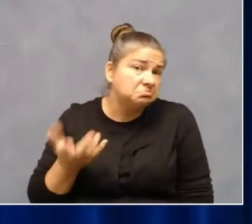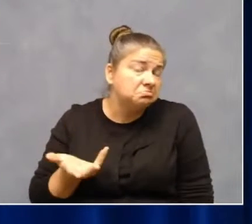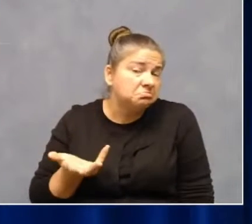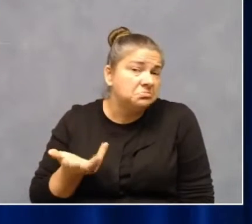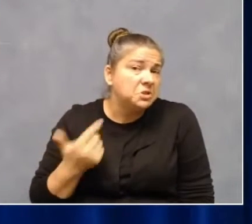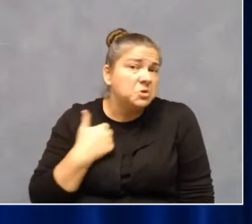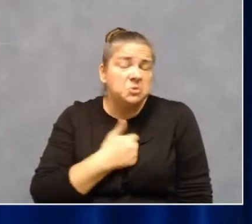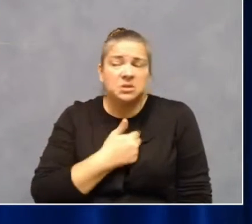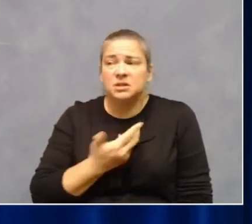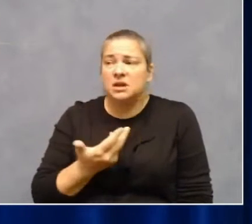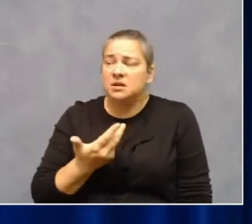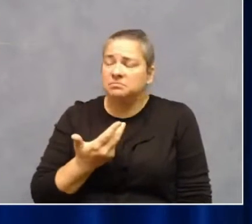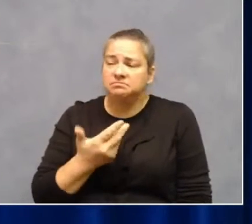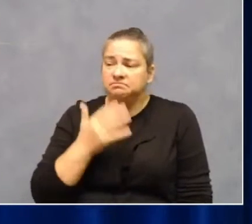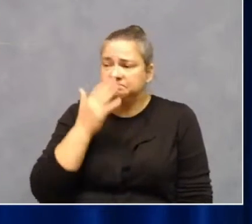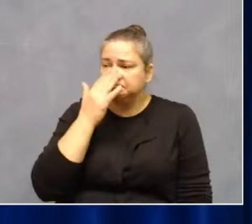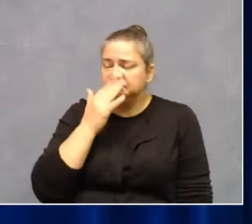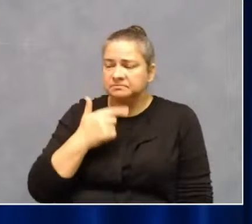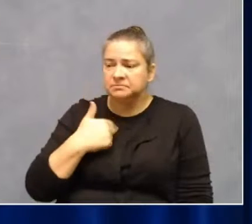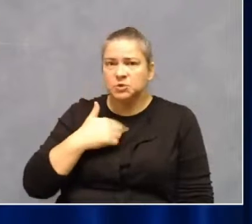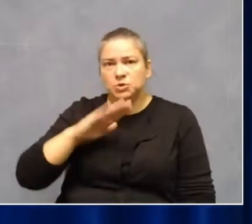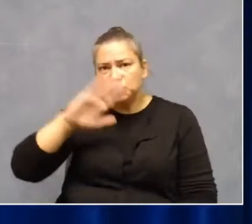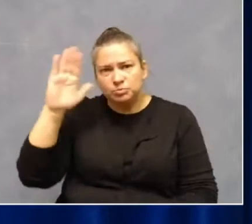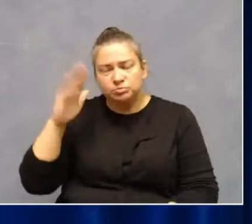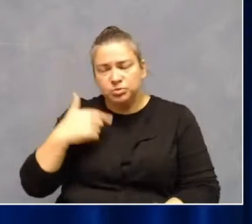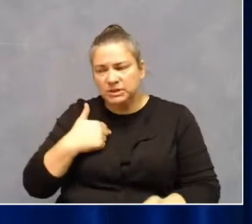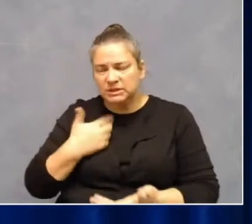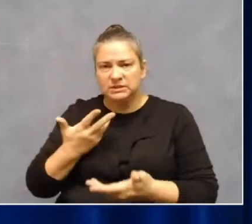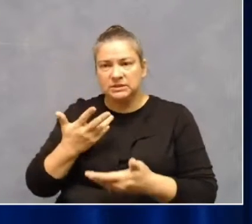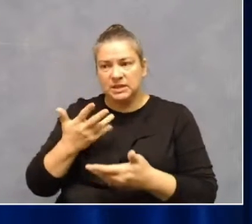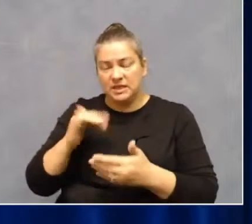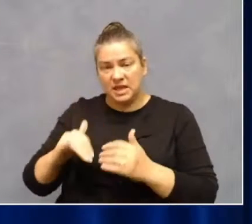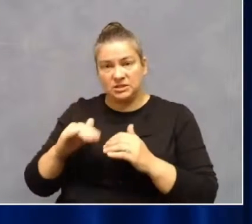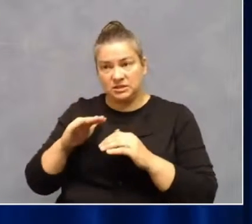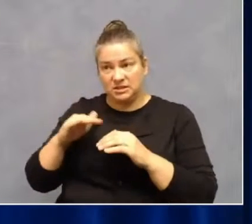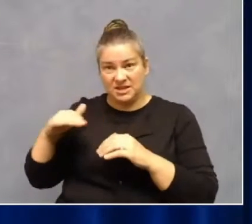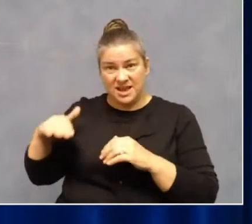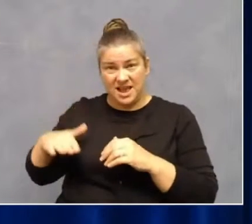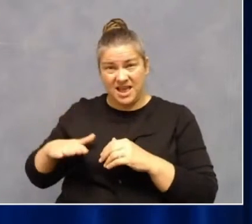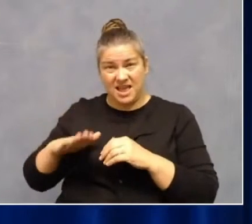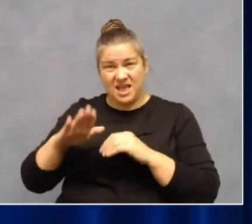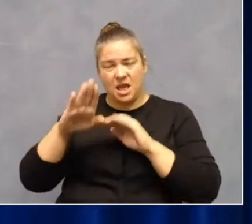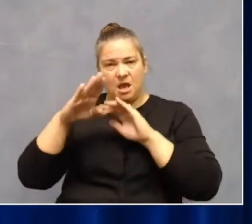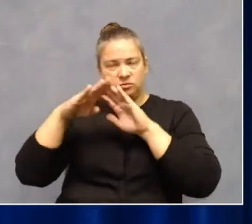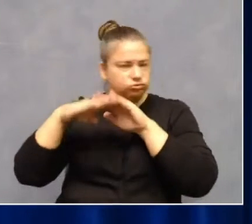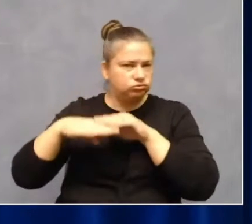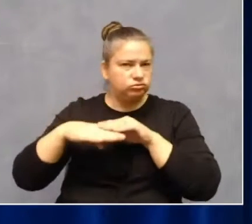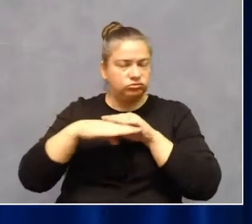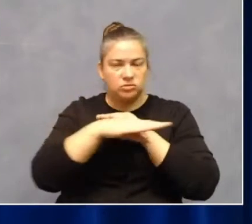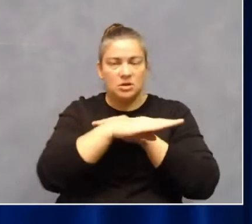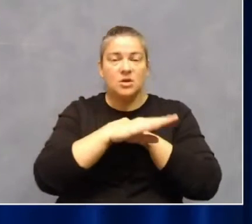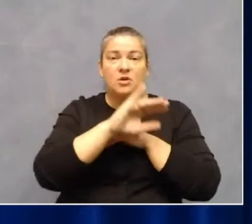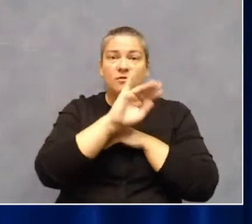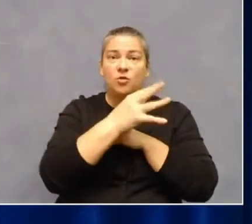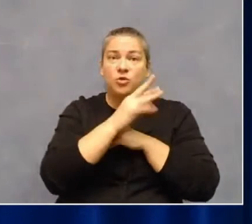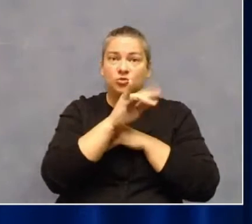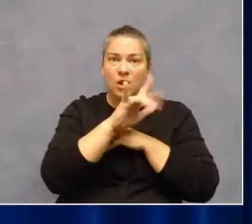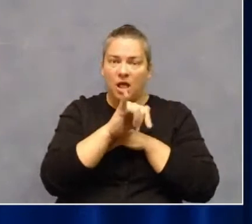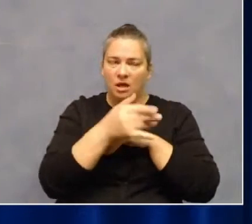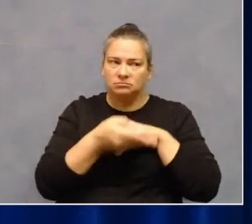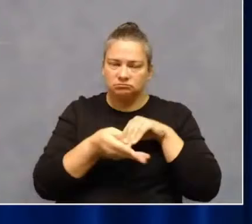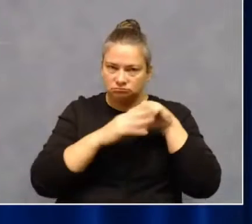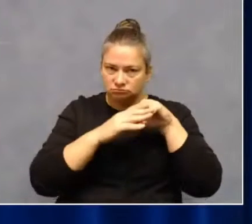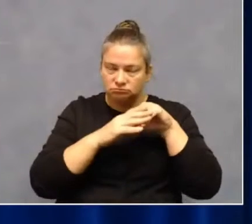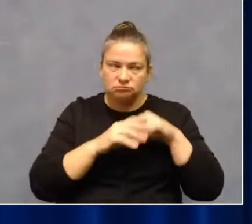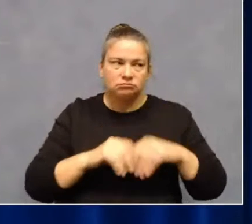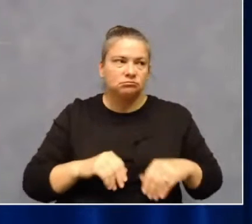we blunted that curve, we flattened that curve in the spring. Then we had an increase after the 4th of July, and we reached a new plateau, and we stayed there